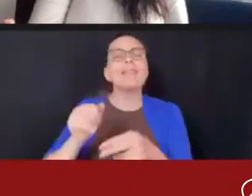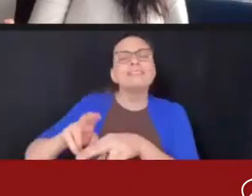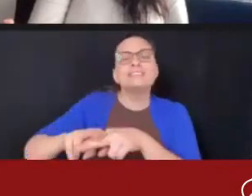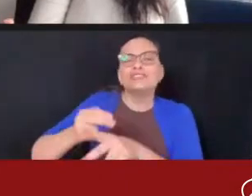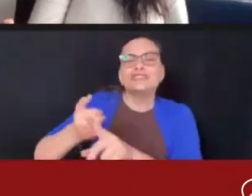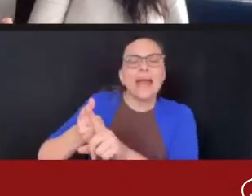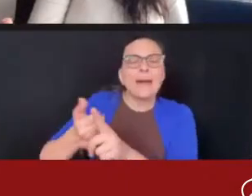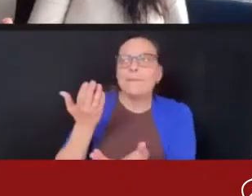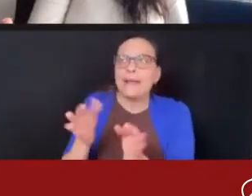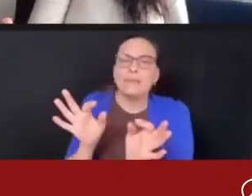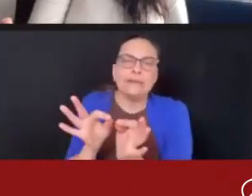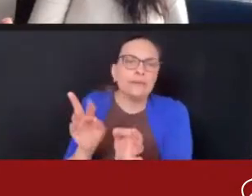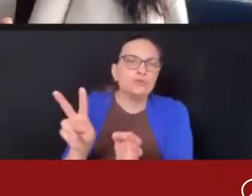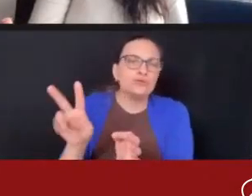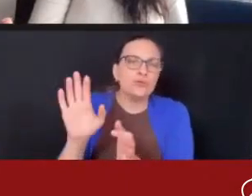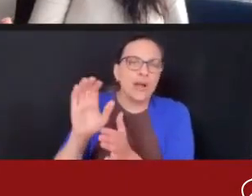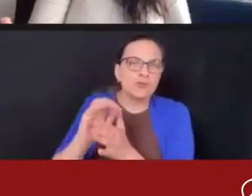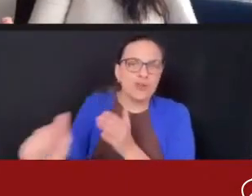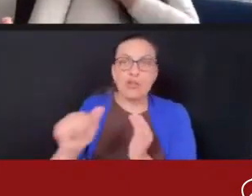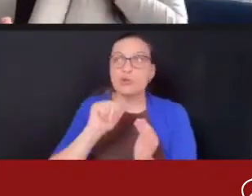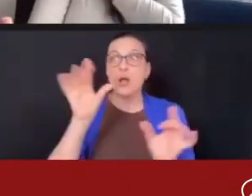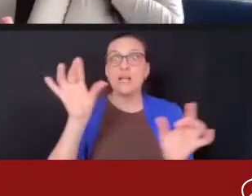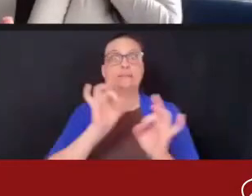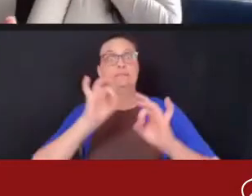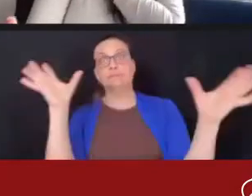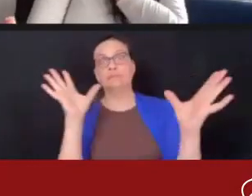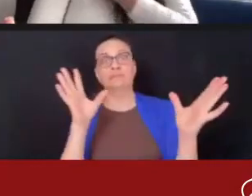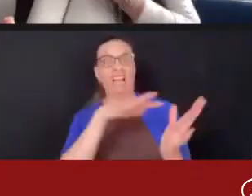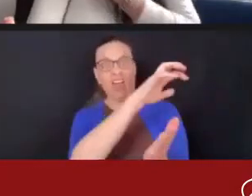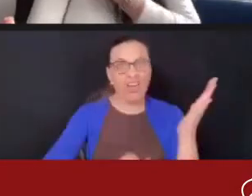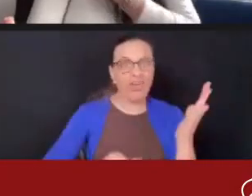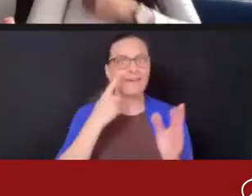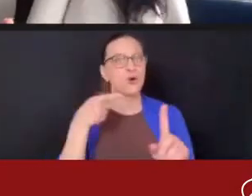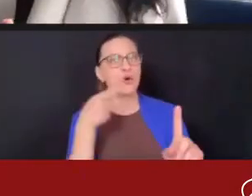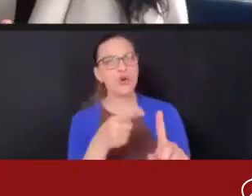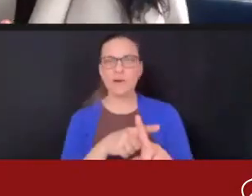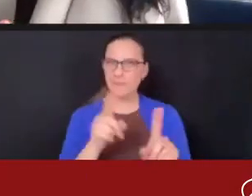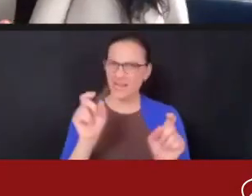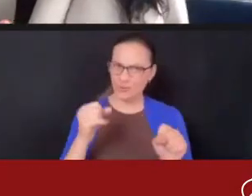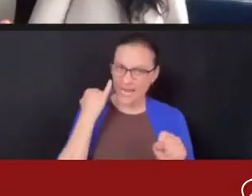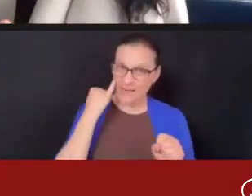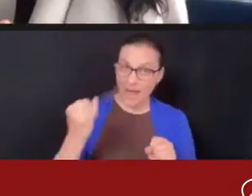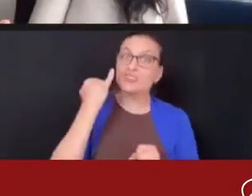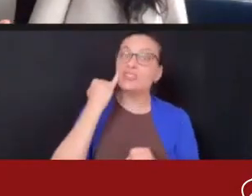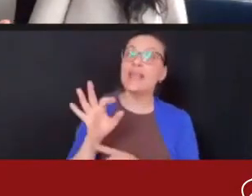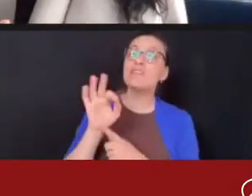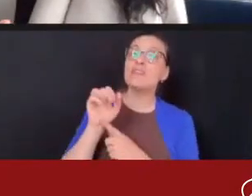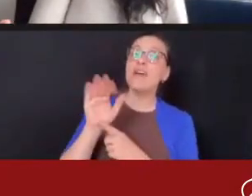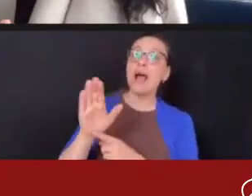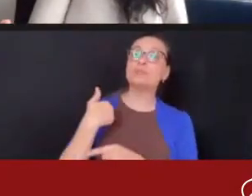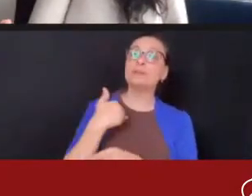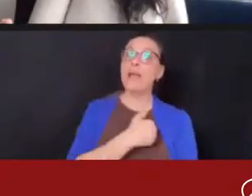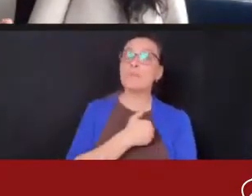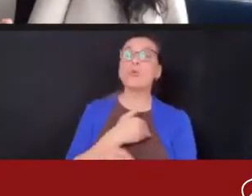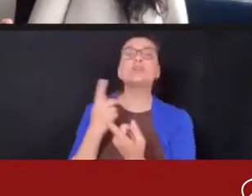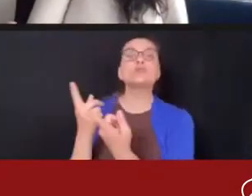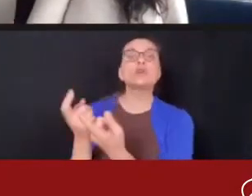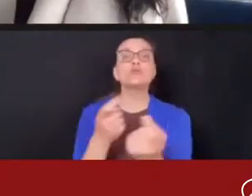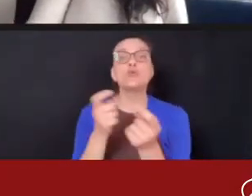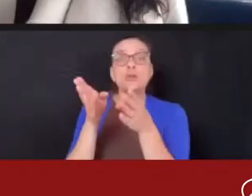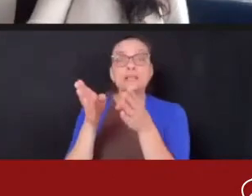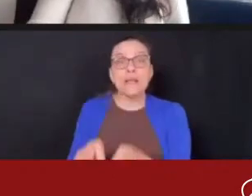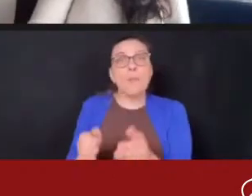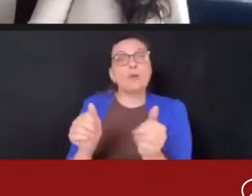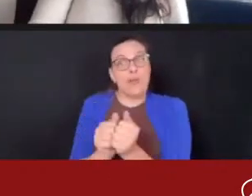her. But you could imagine if a faculty member was recruiting someone with a visible disability that would